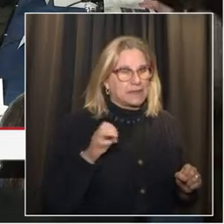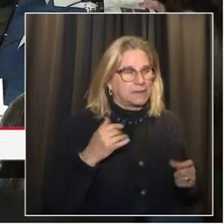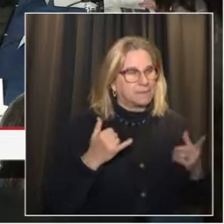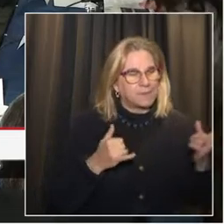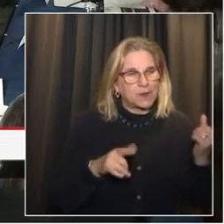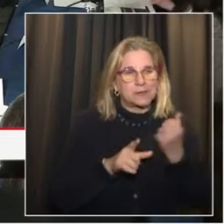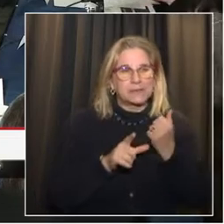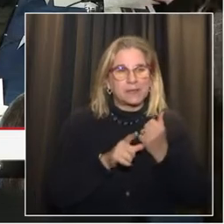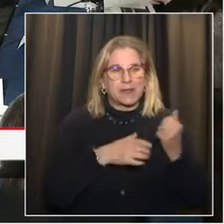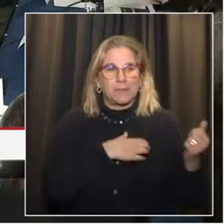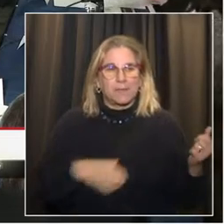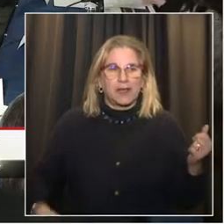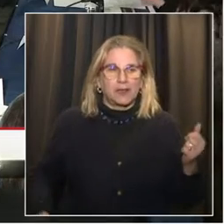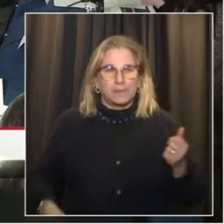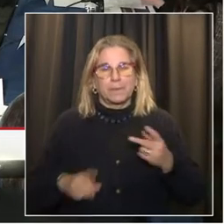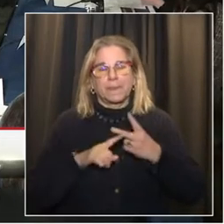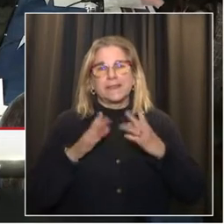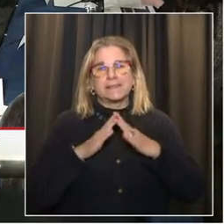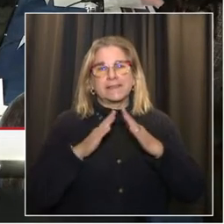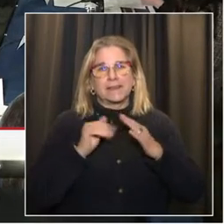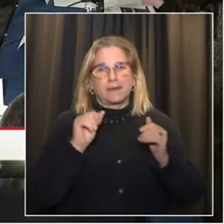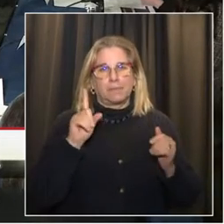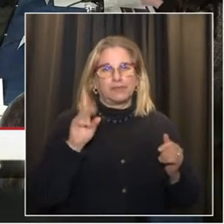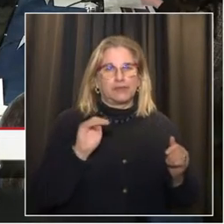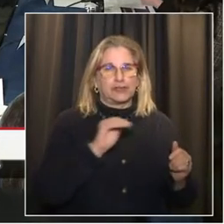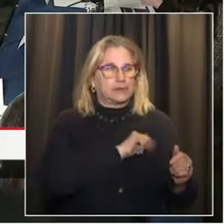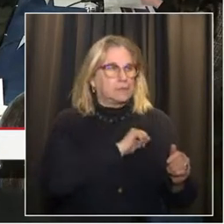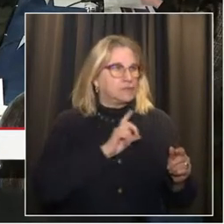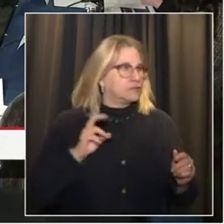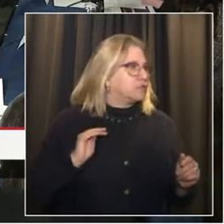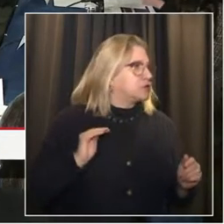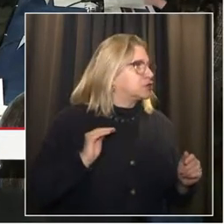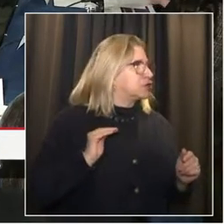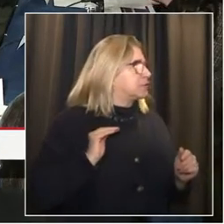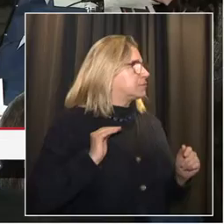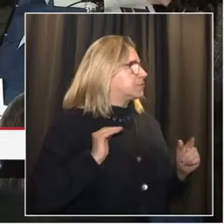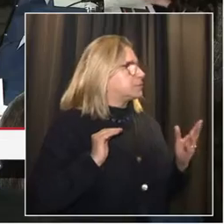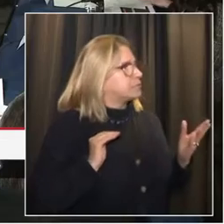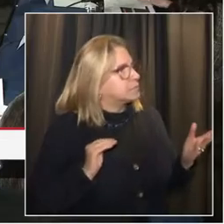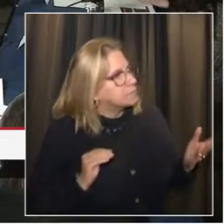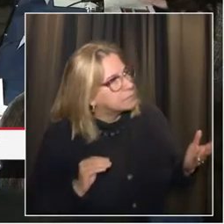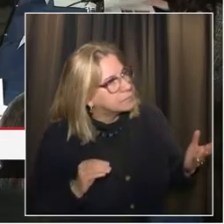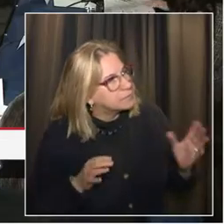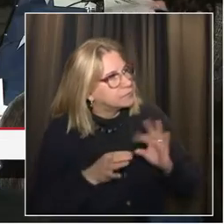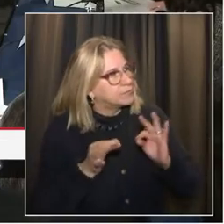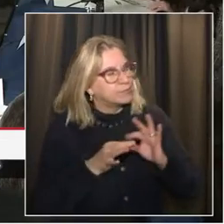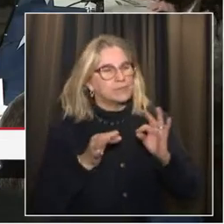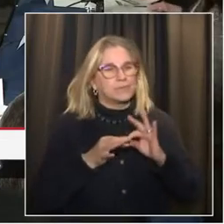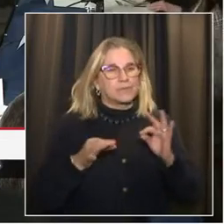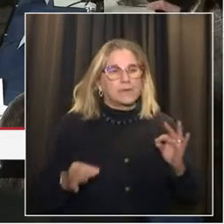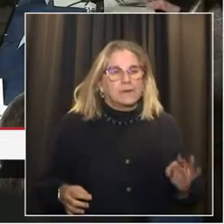about the vitality or flourishing of our city, that we cannot do that without talking about really driving down